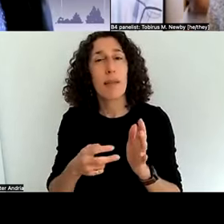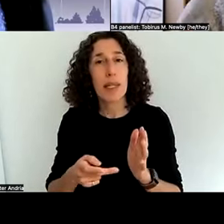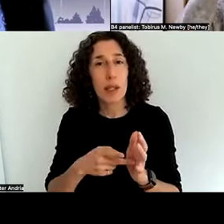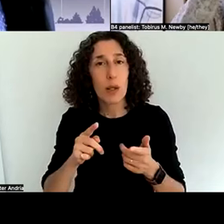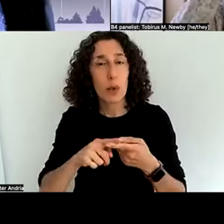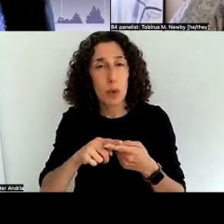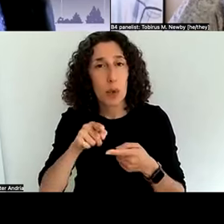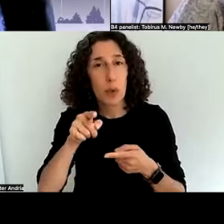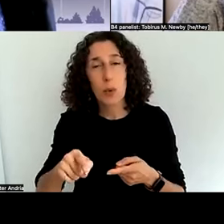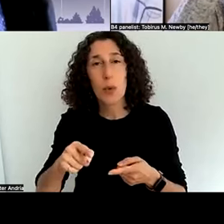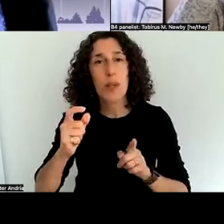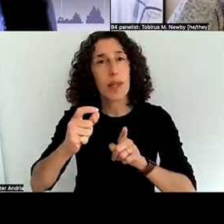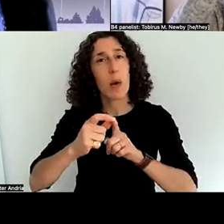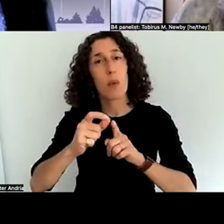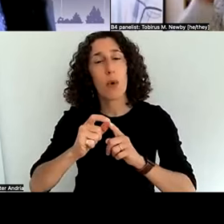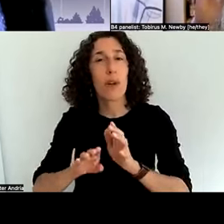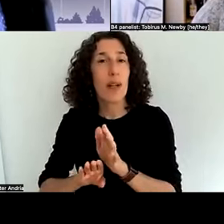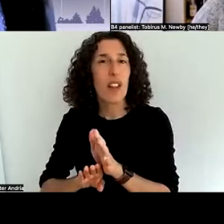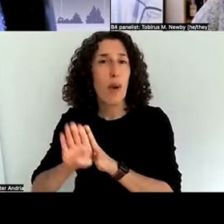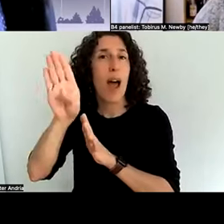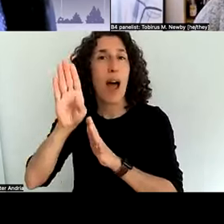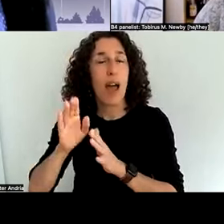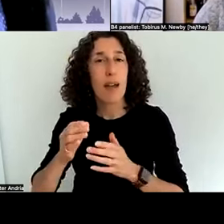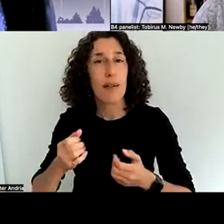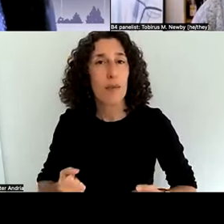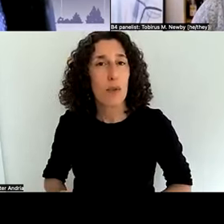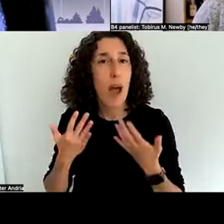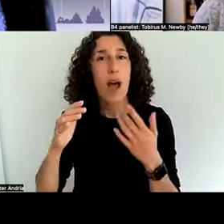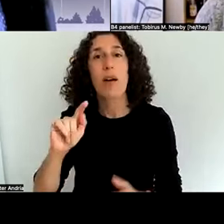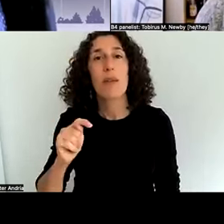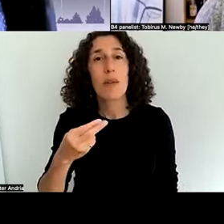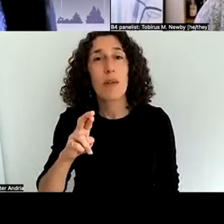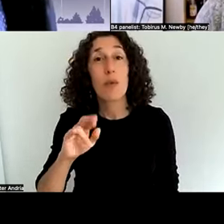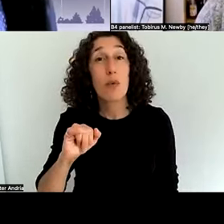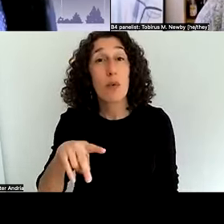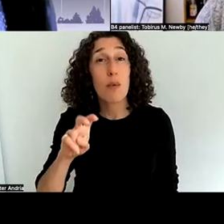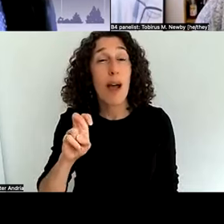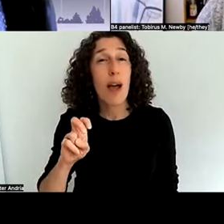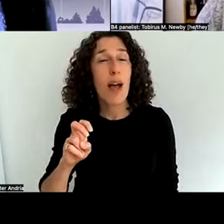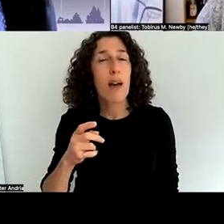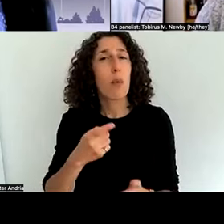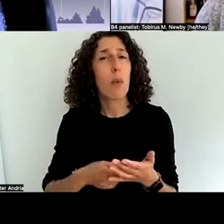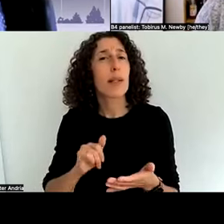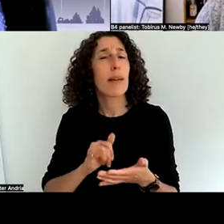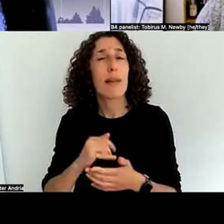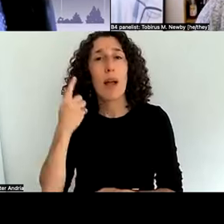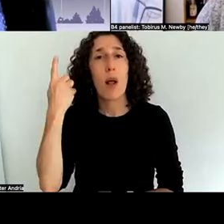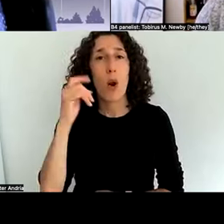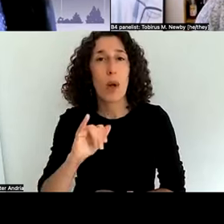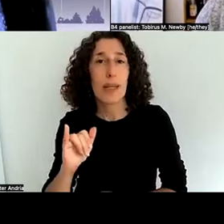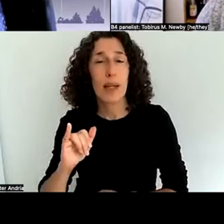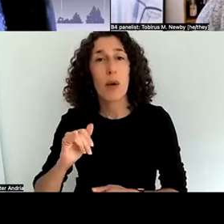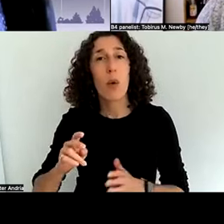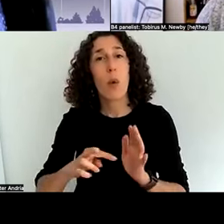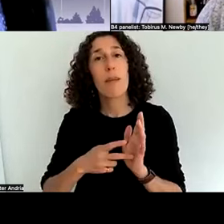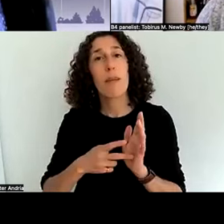on our campus, also in our division, and it's helpful to think about, you know, how we really manifest that and what